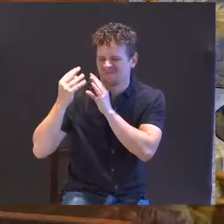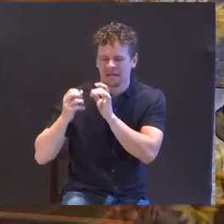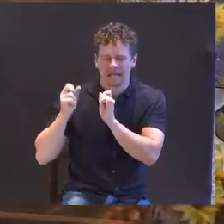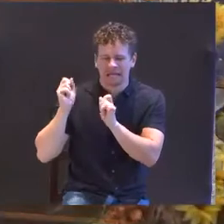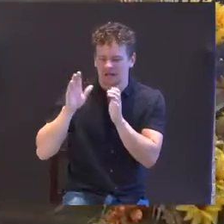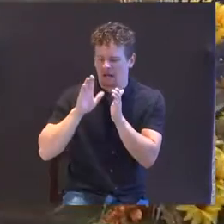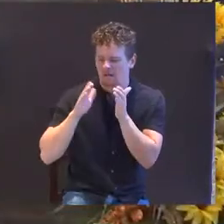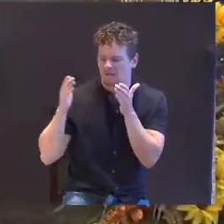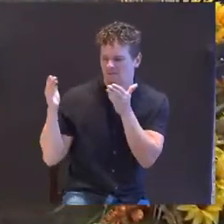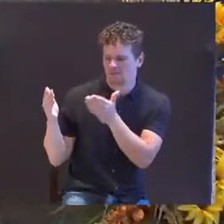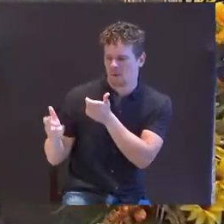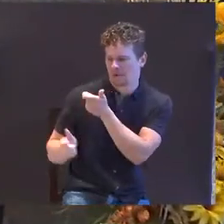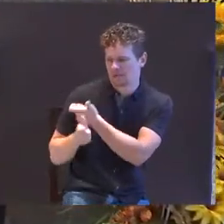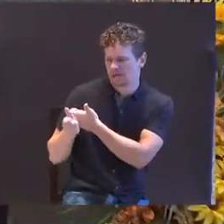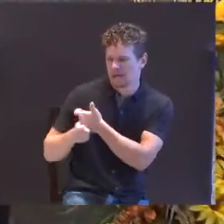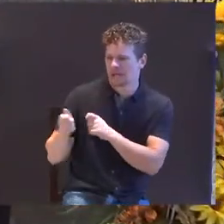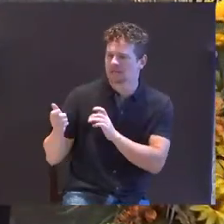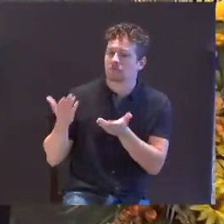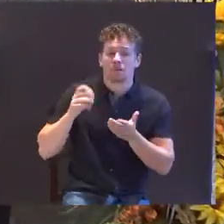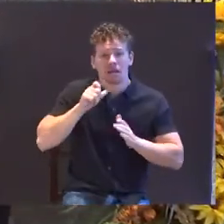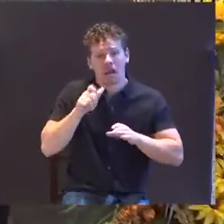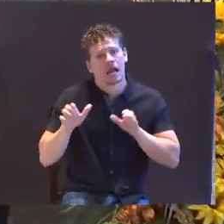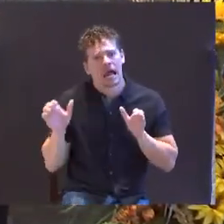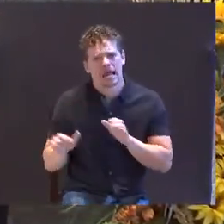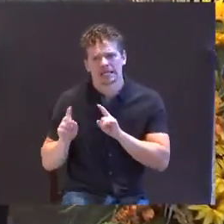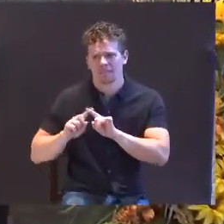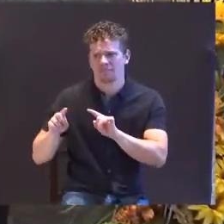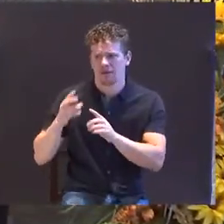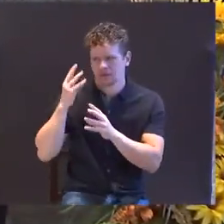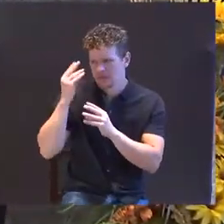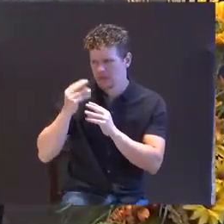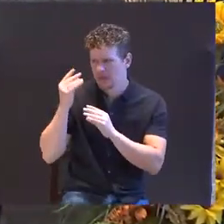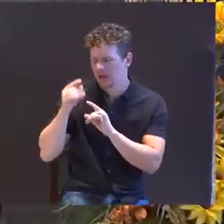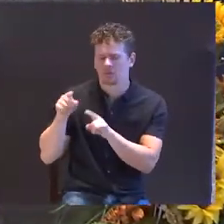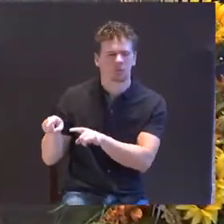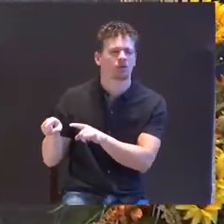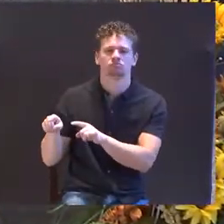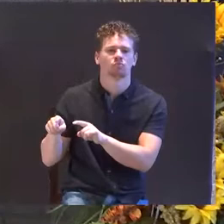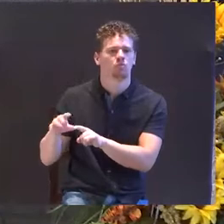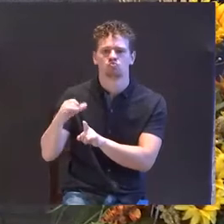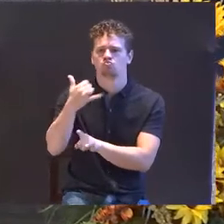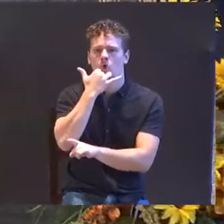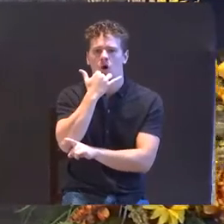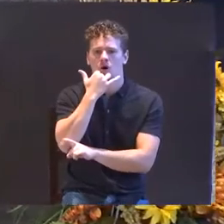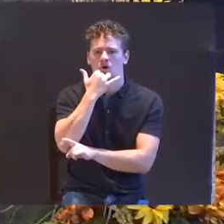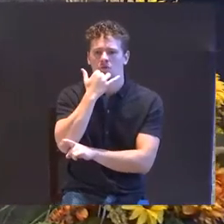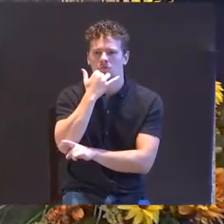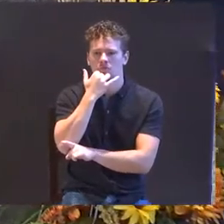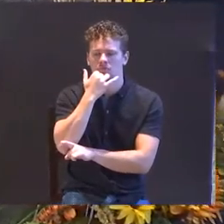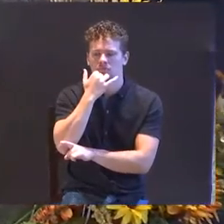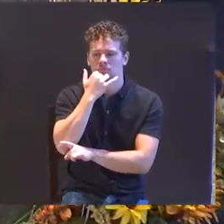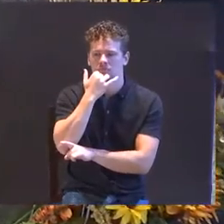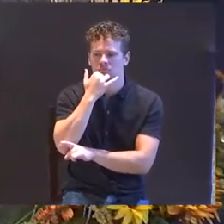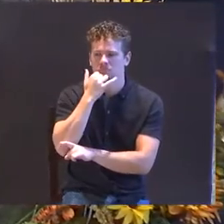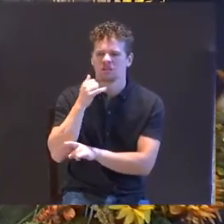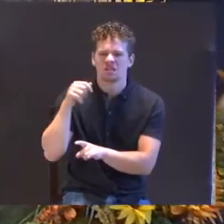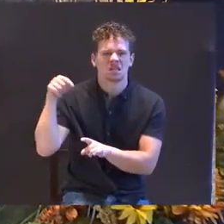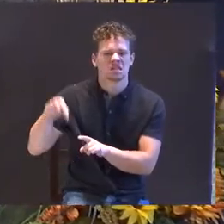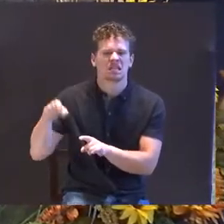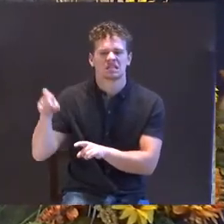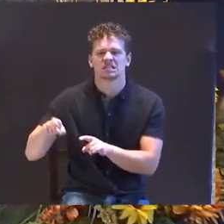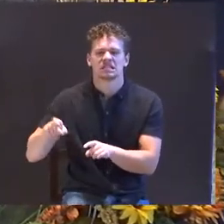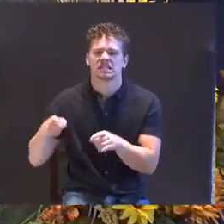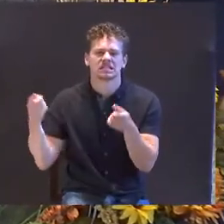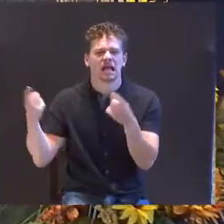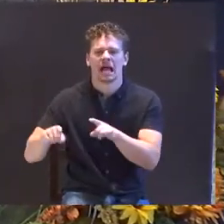not acting on it, at least thinking about it. This is wrong. This needs to happen. I can get